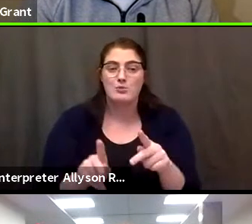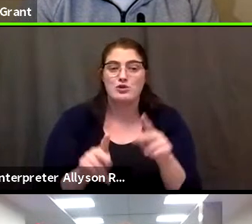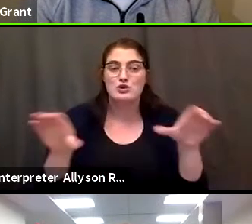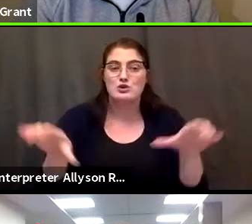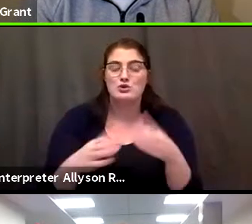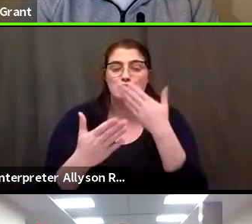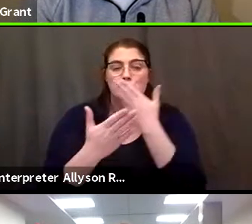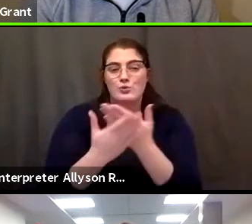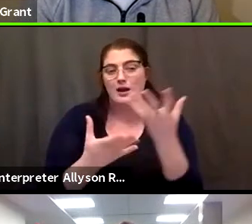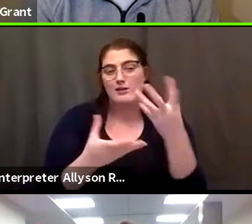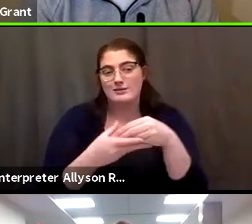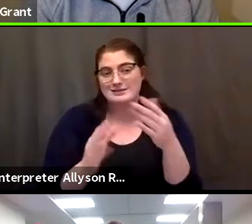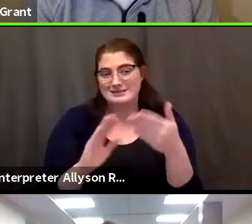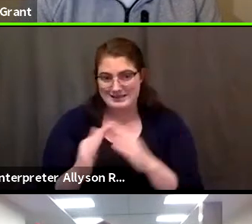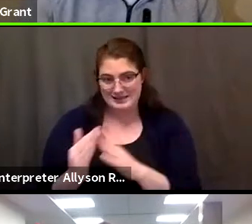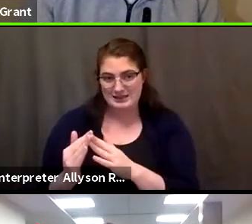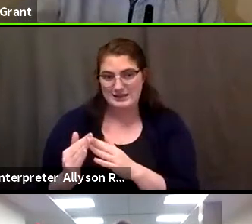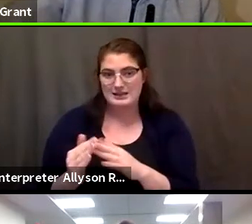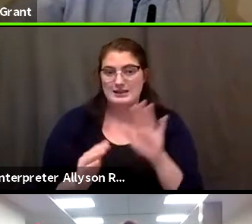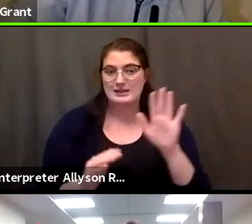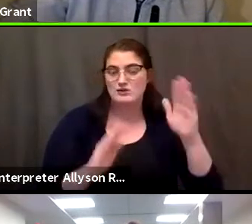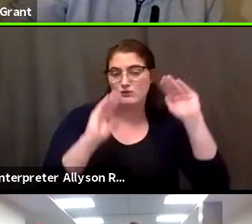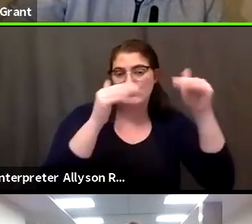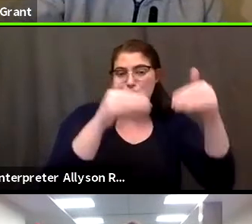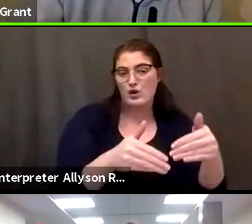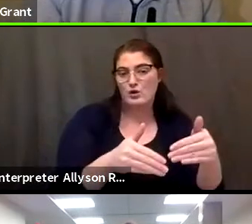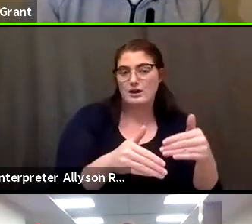in this city. His focus has been